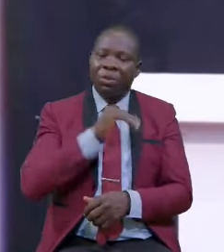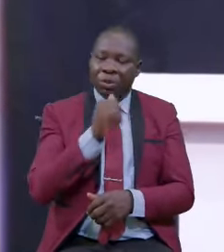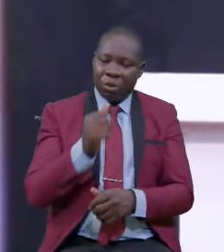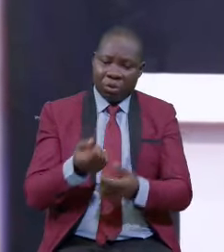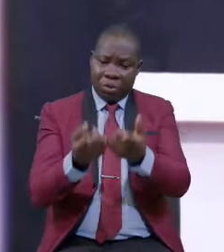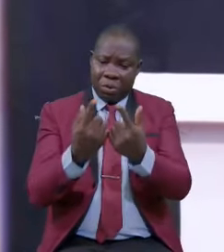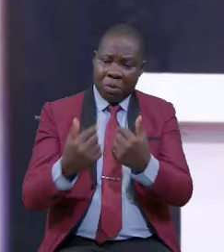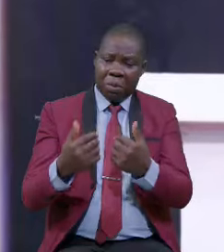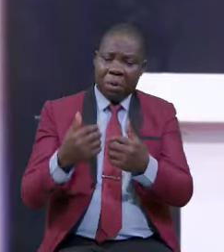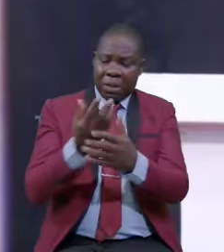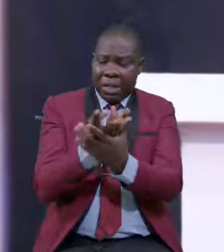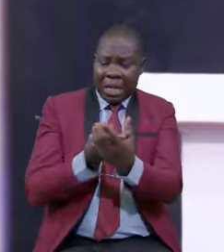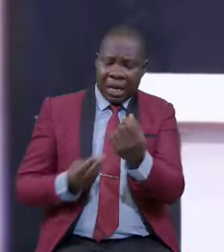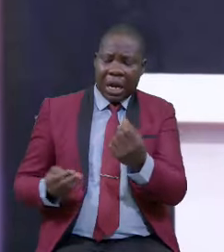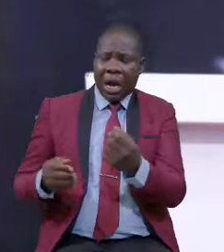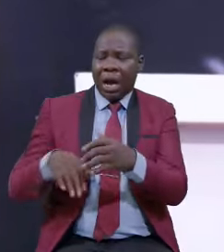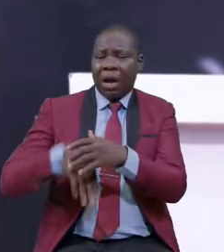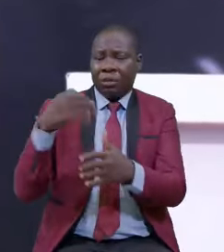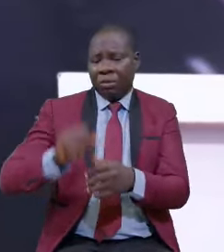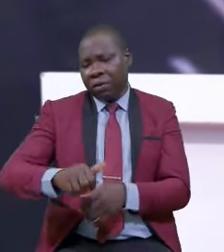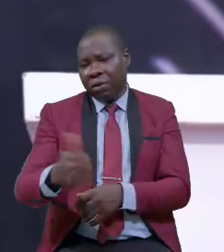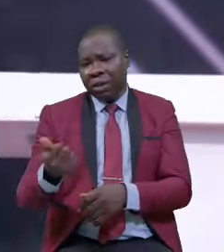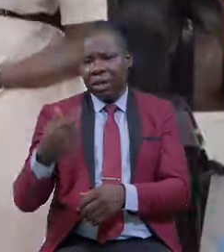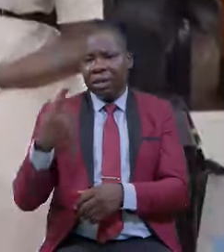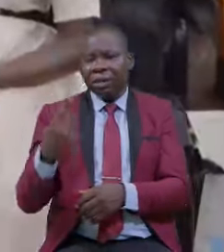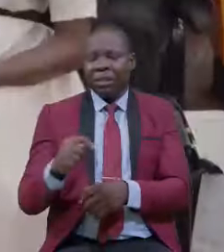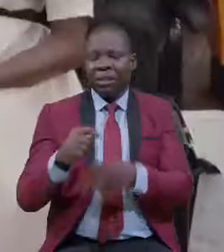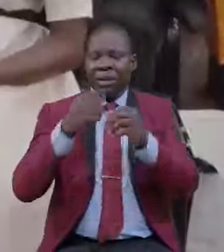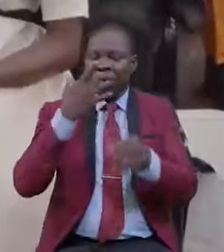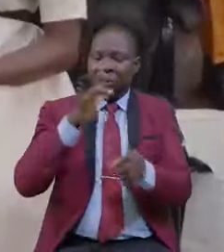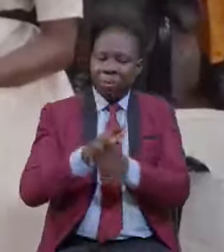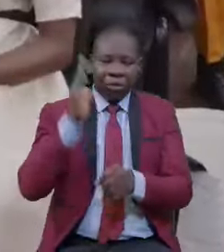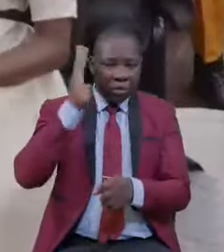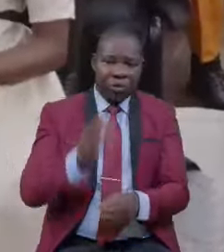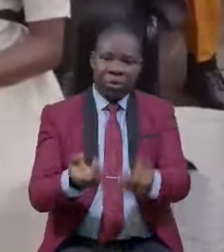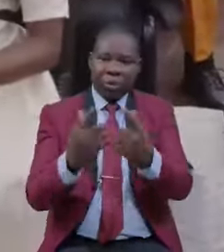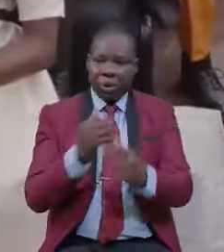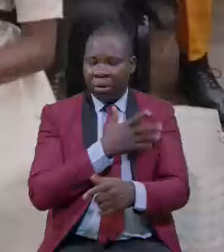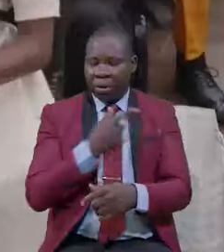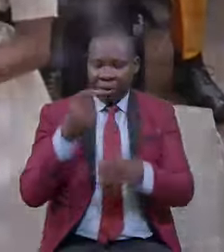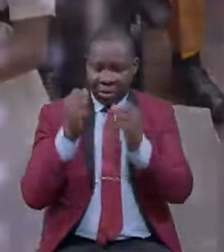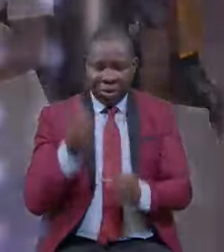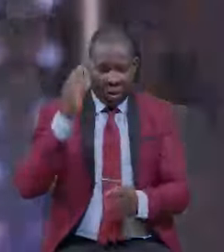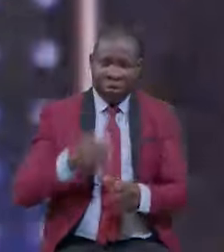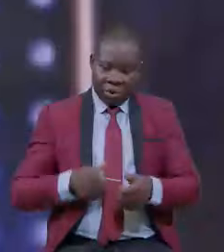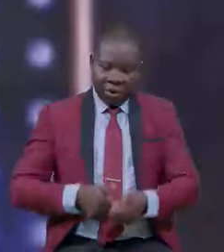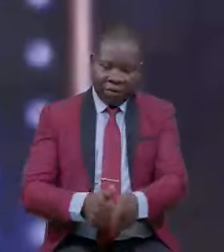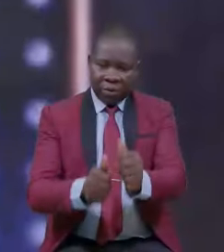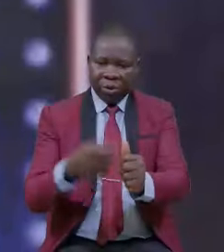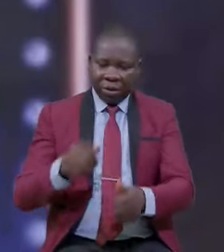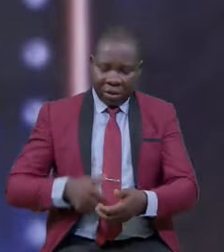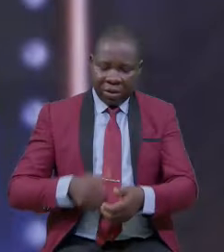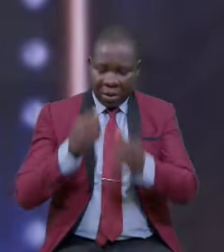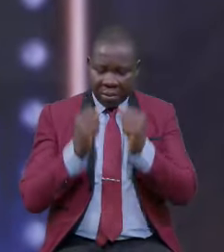read as a power to follow, the power will do it in your life. And it says, none of these shall want her